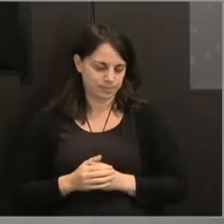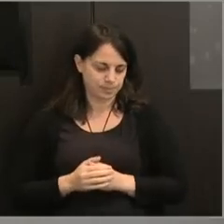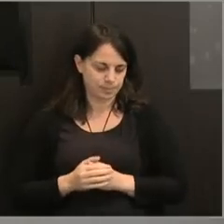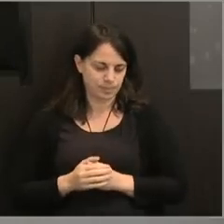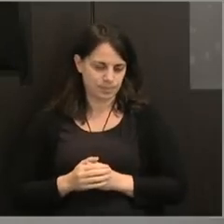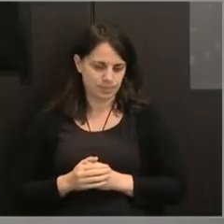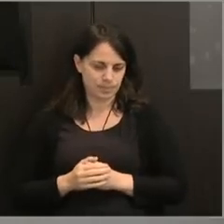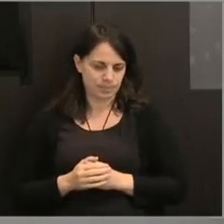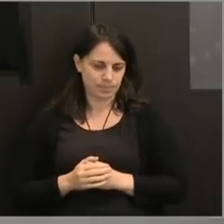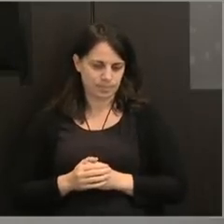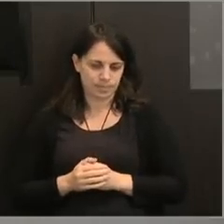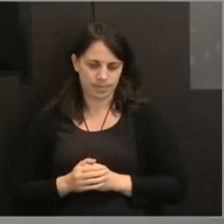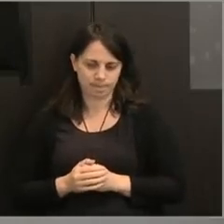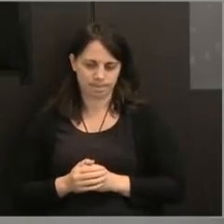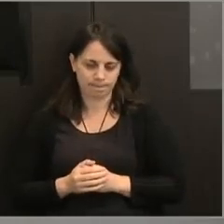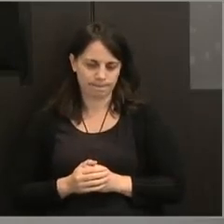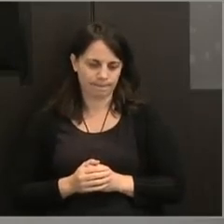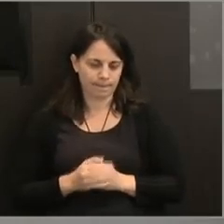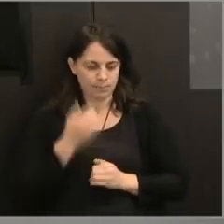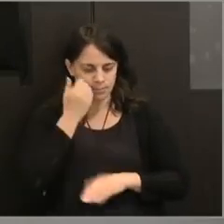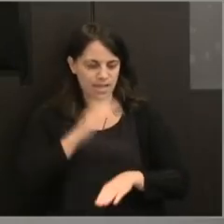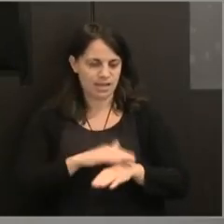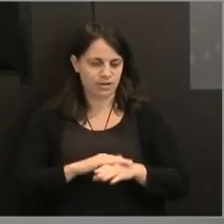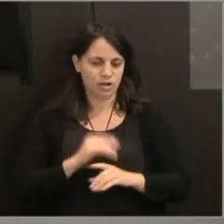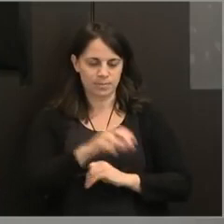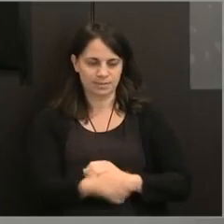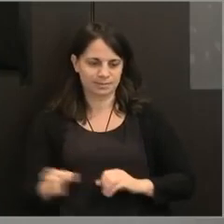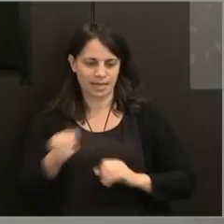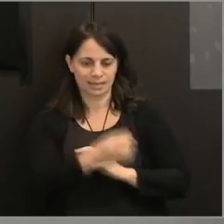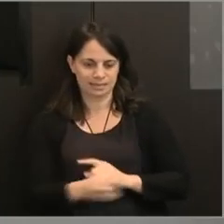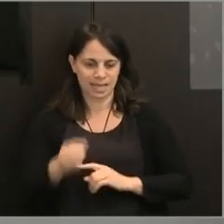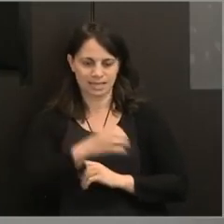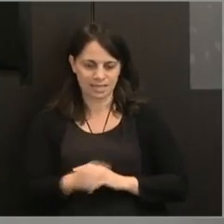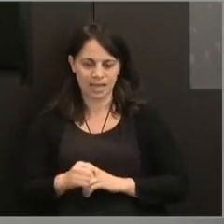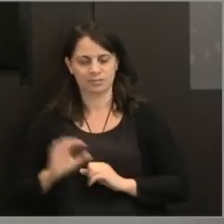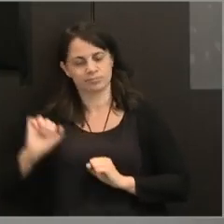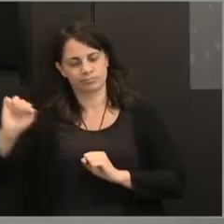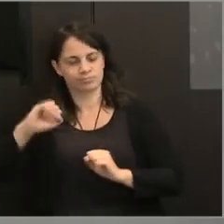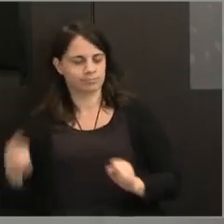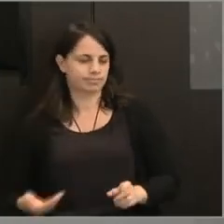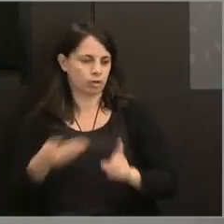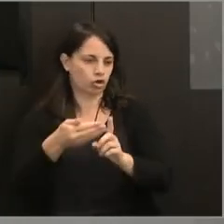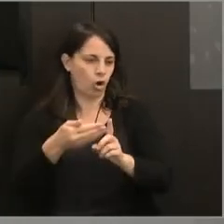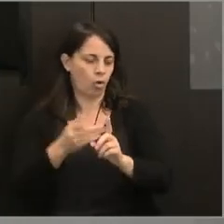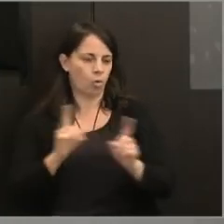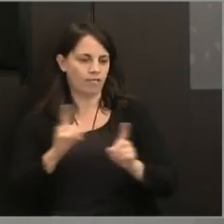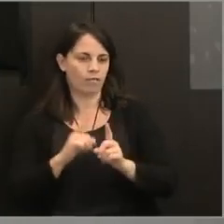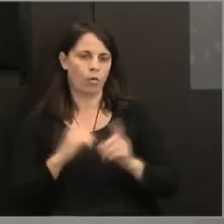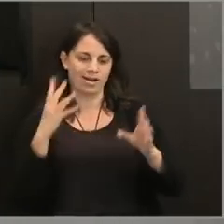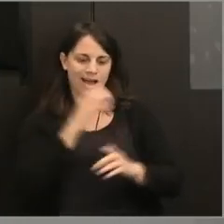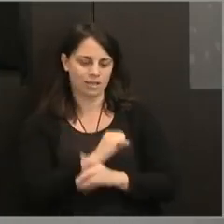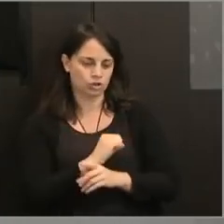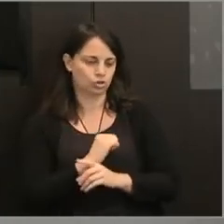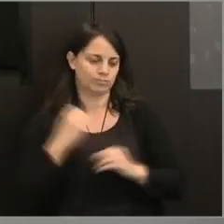Each taking merges historically in colonisation's ultimate goal, which is to assume power